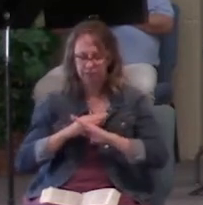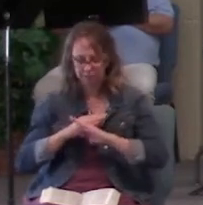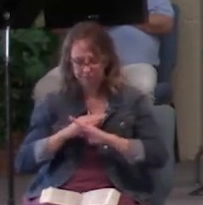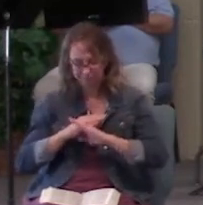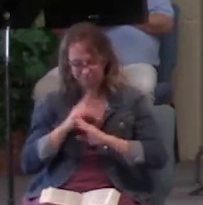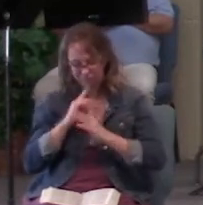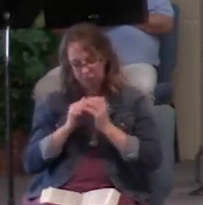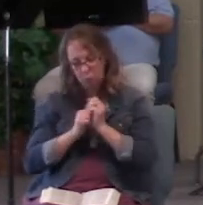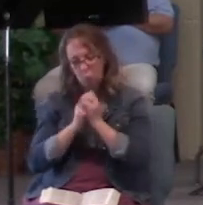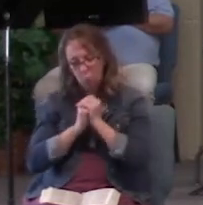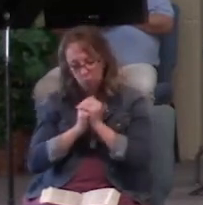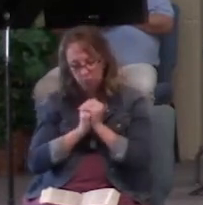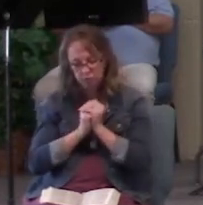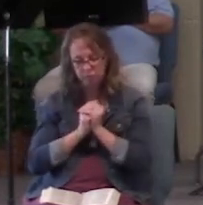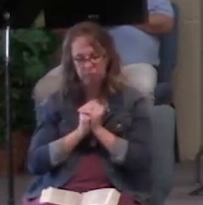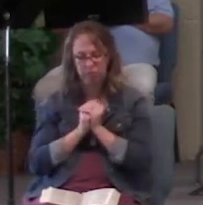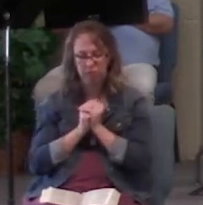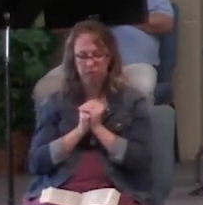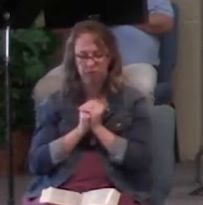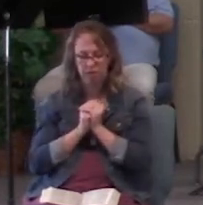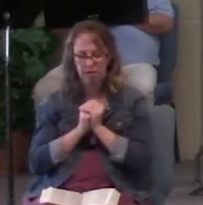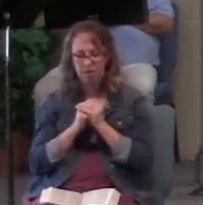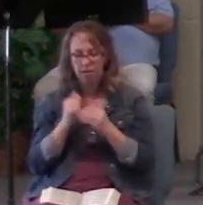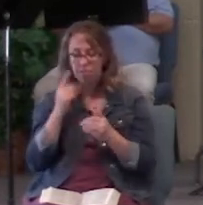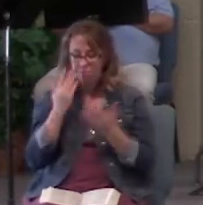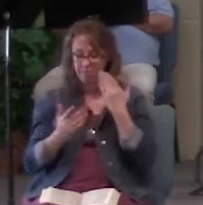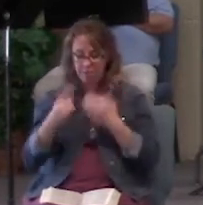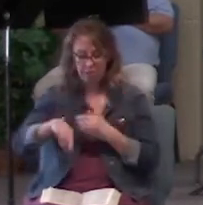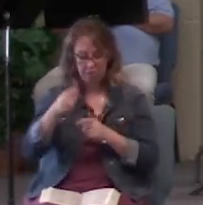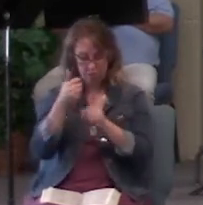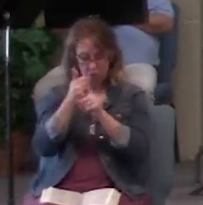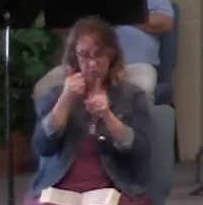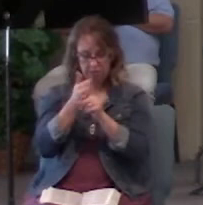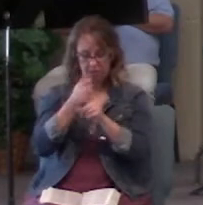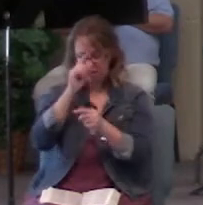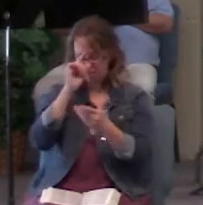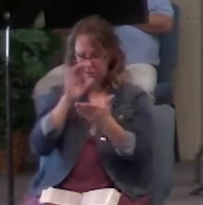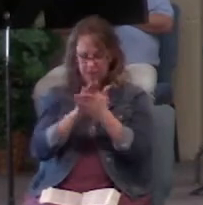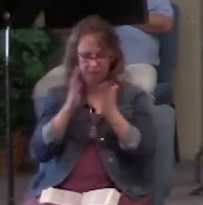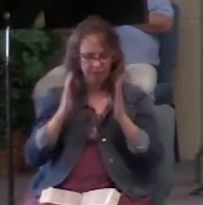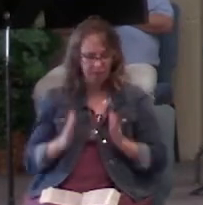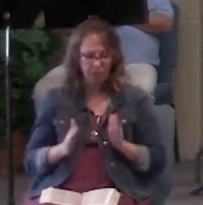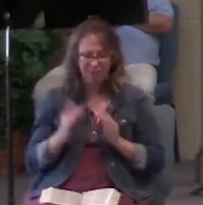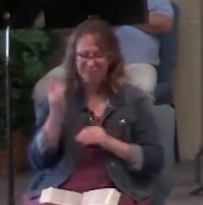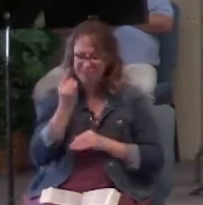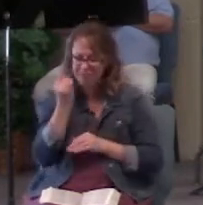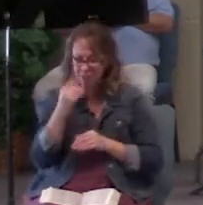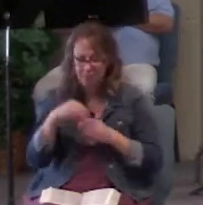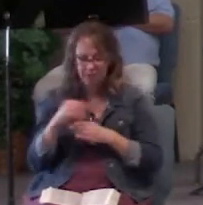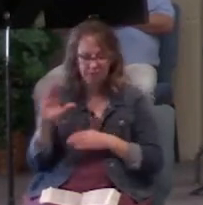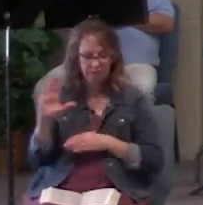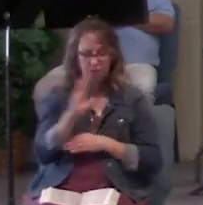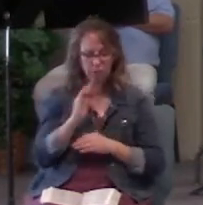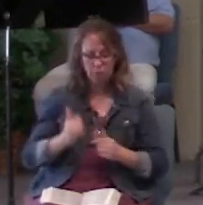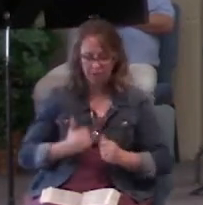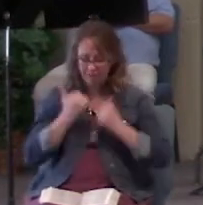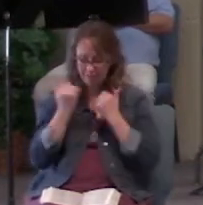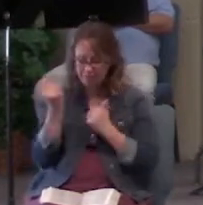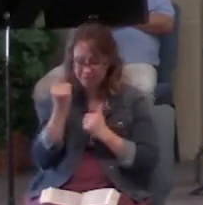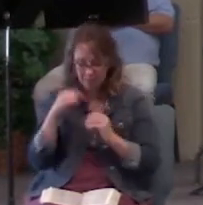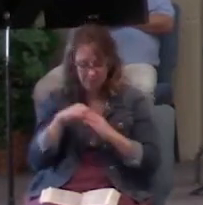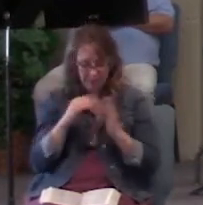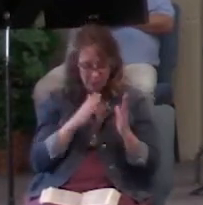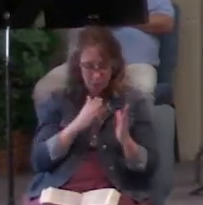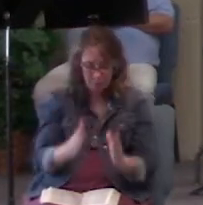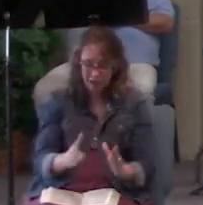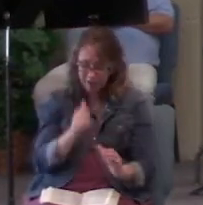from worshiping him this morning. Maybe you're a believer and there's just something in your life, something in your path that